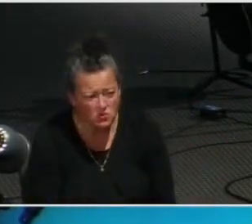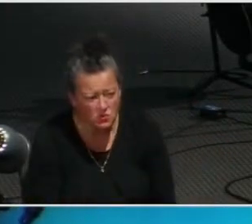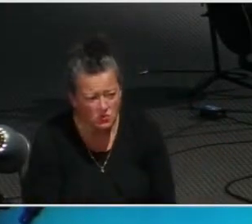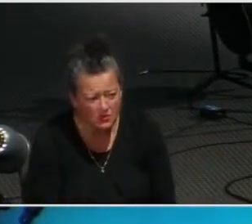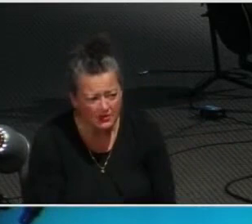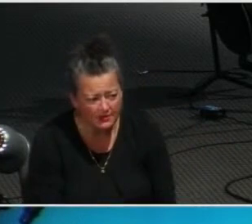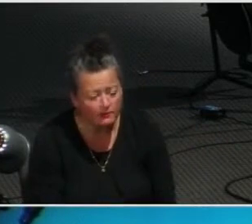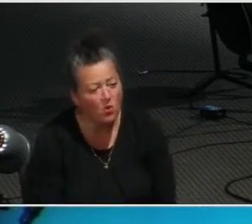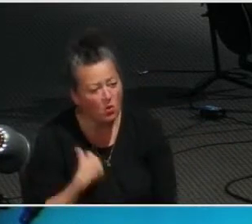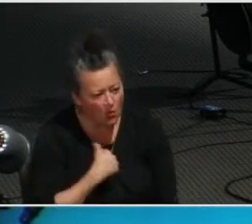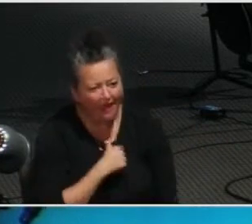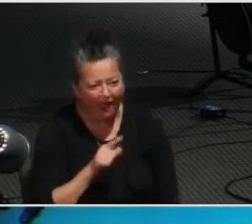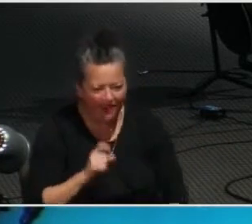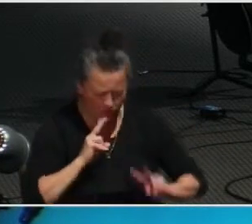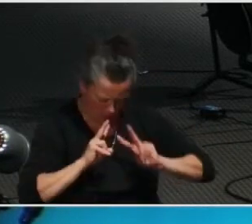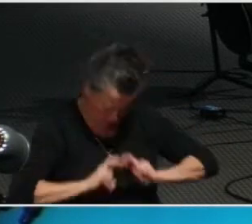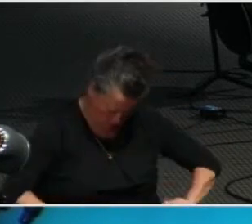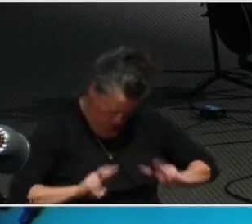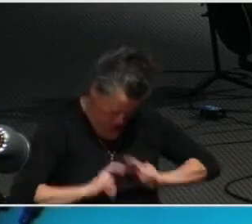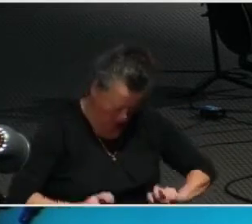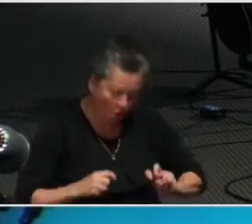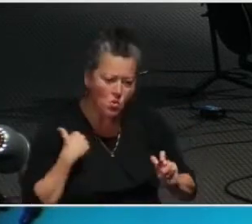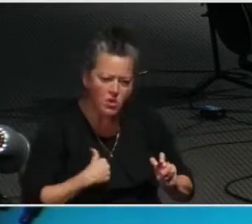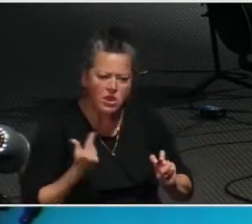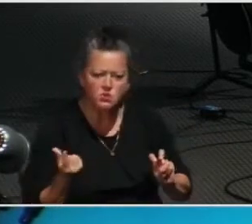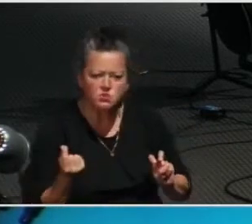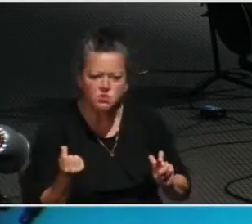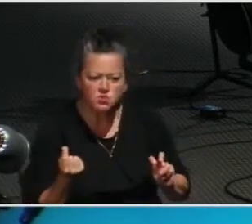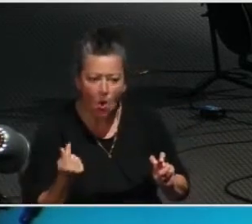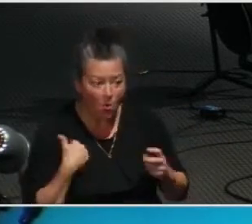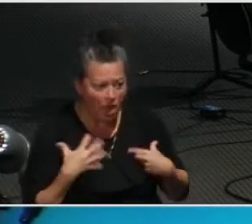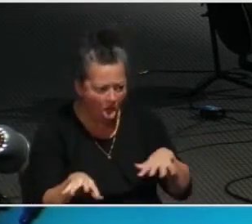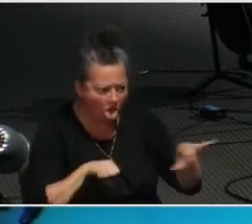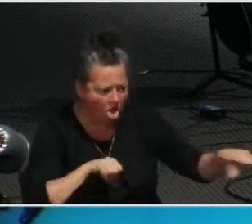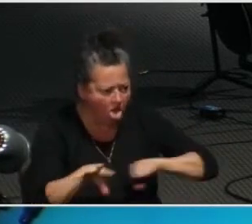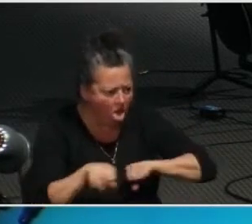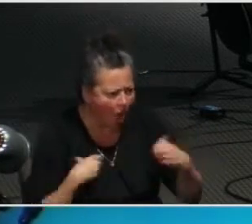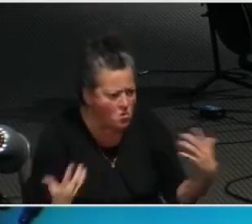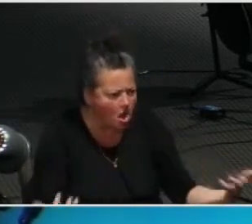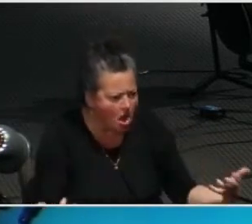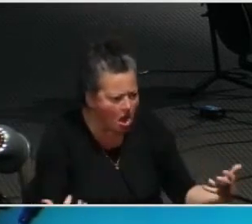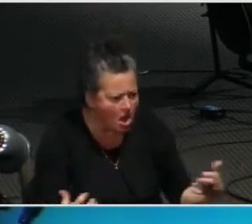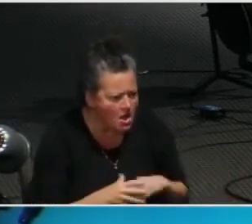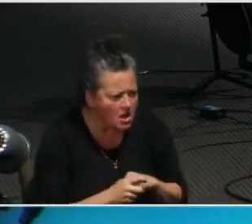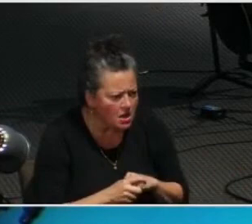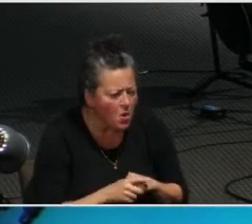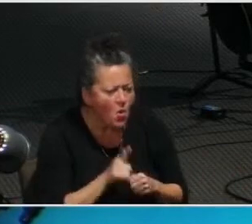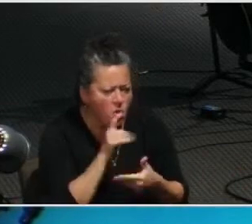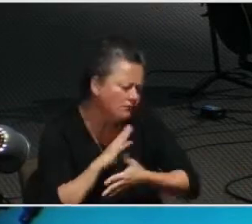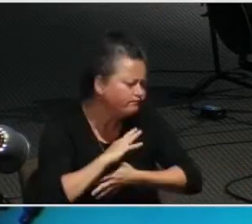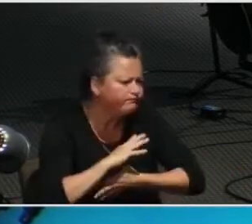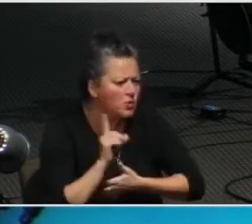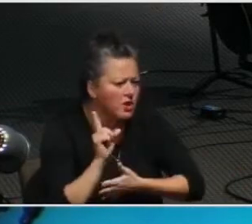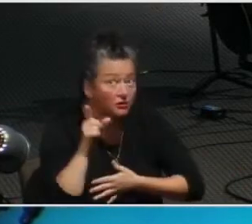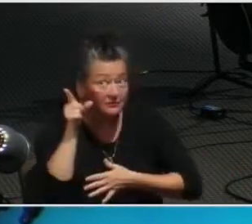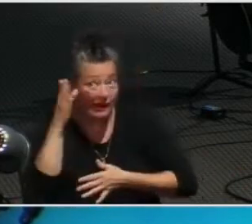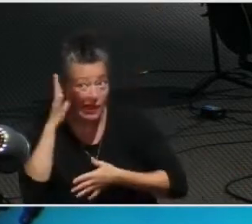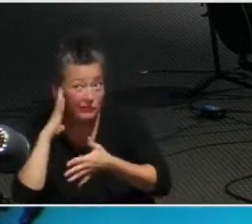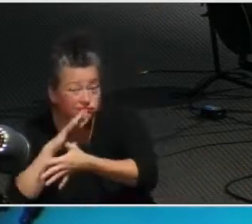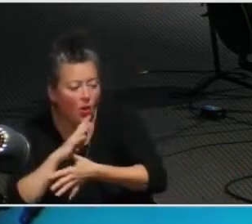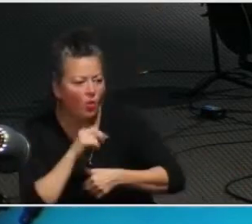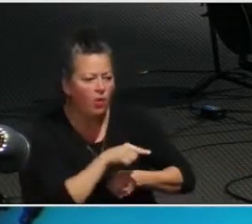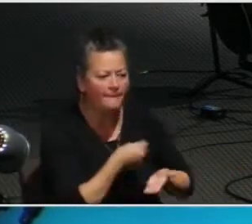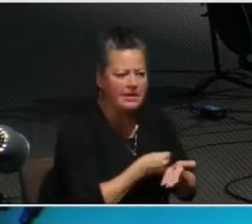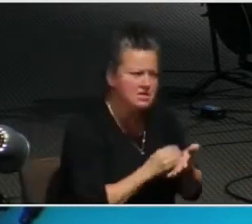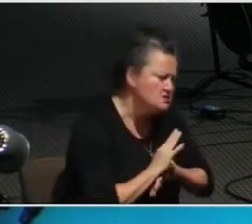then we need to depend on Christ to respond in a godly way when we have been mistreated or oppressed. And